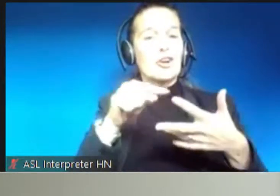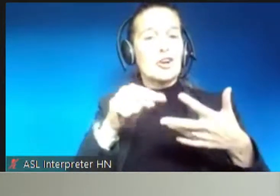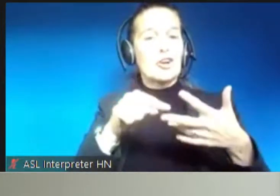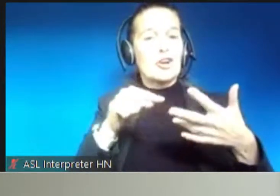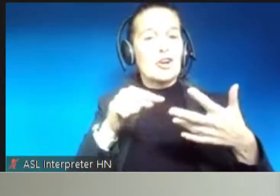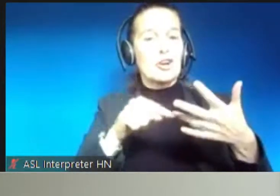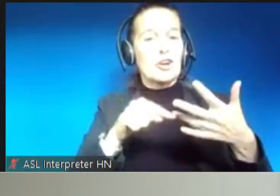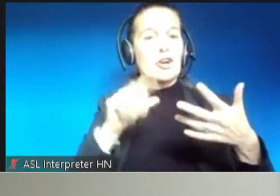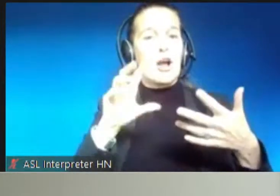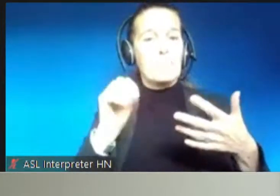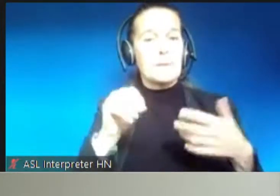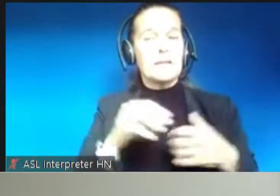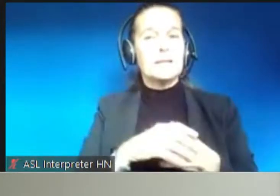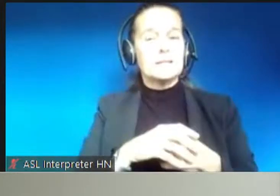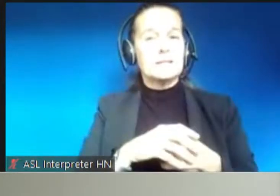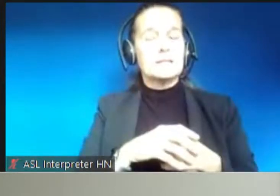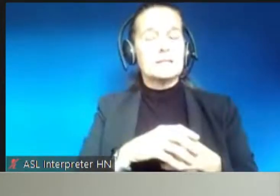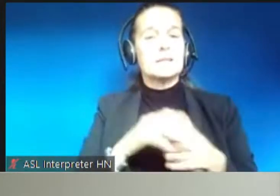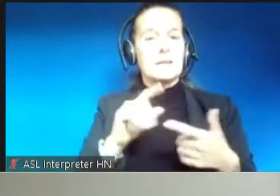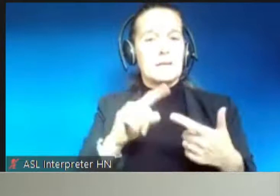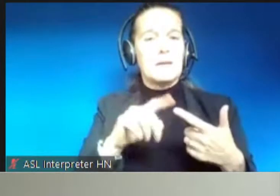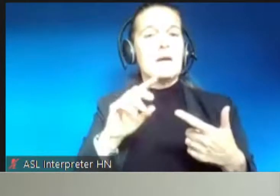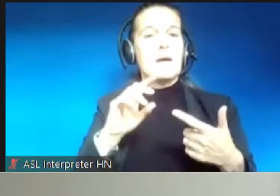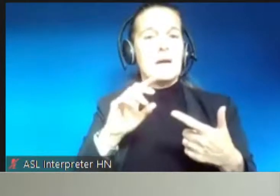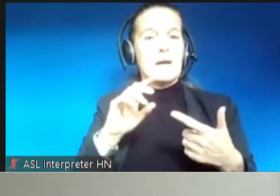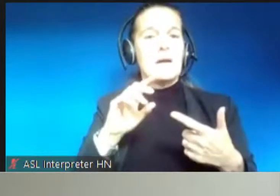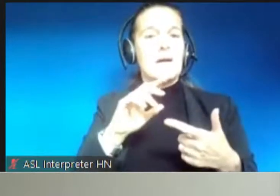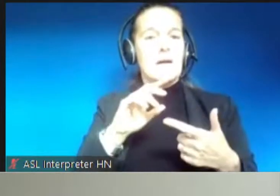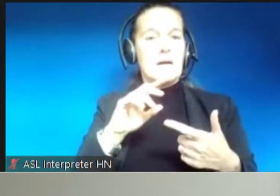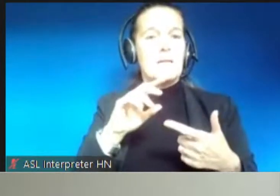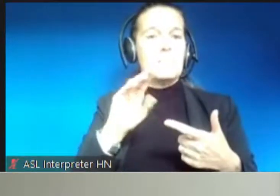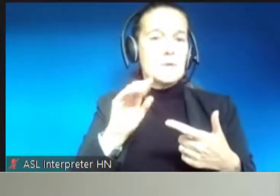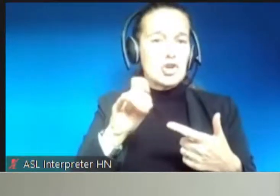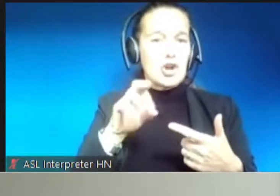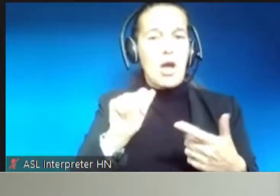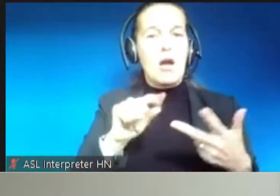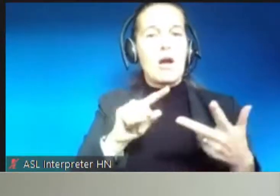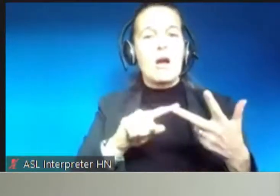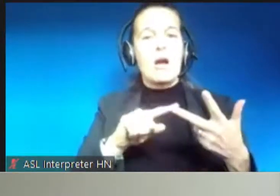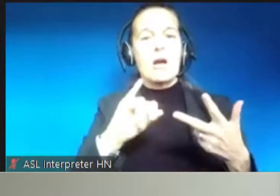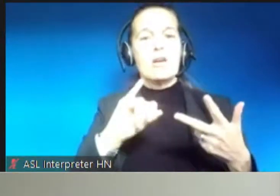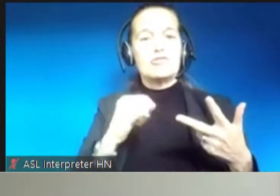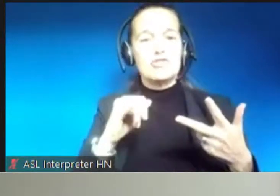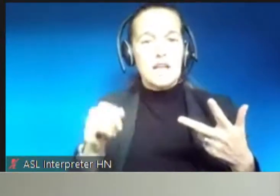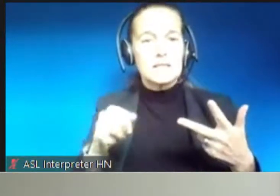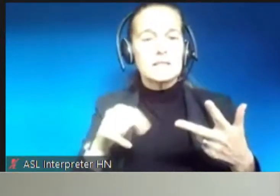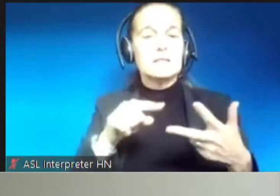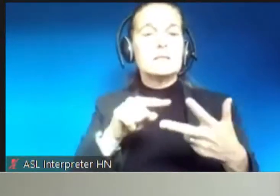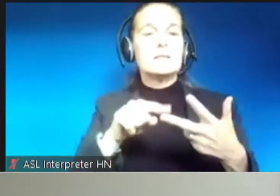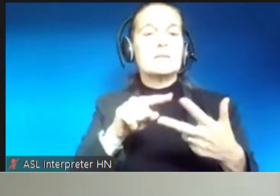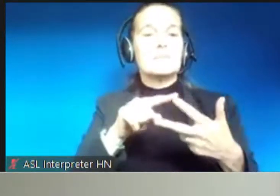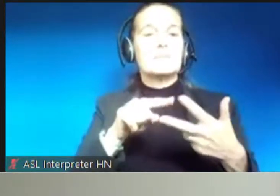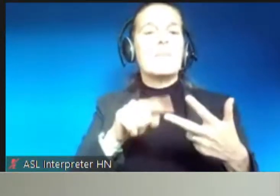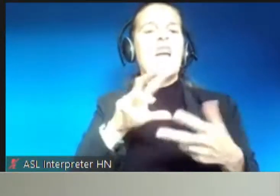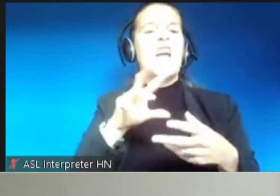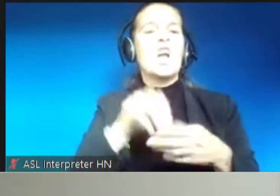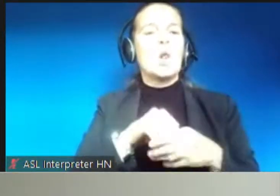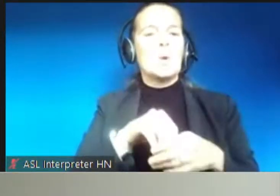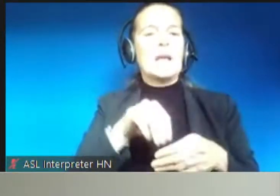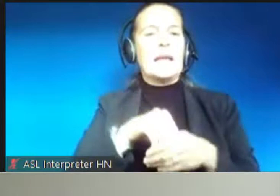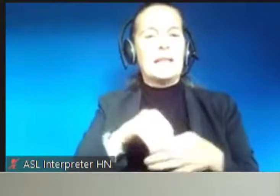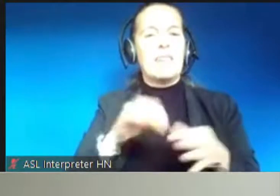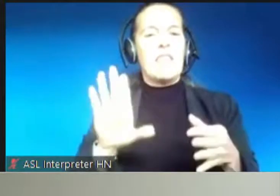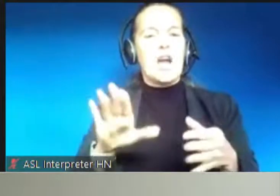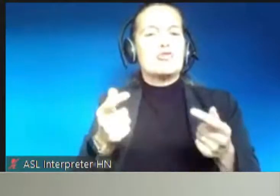producing the Pfizer, Moderna, and Janssen are including in their trials a younger group